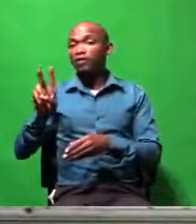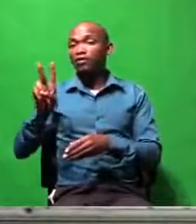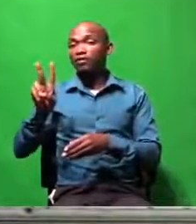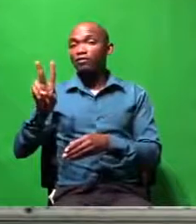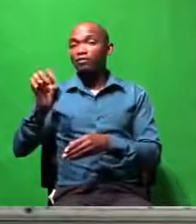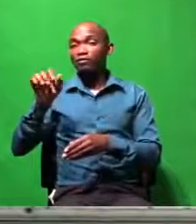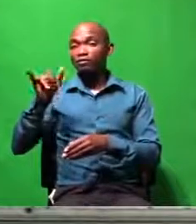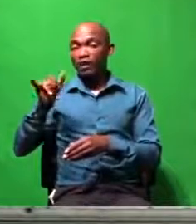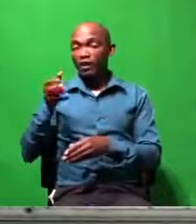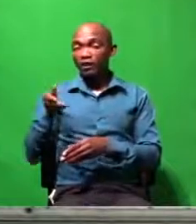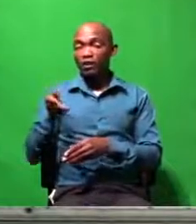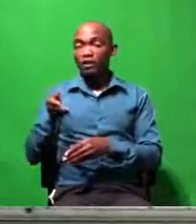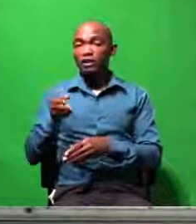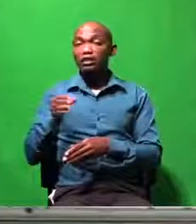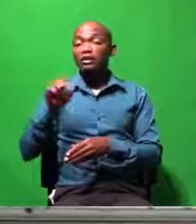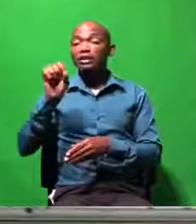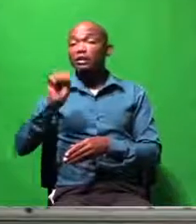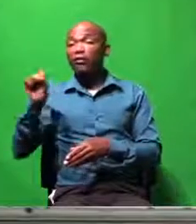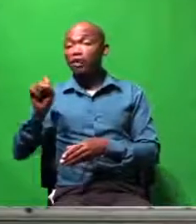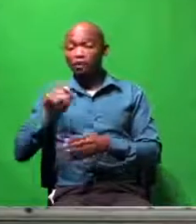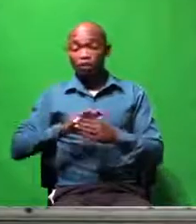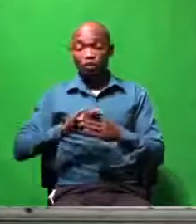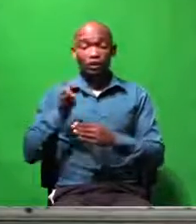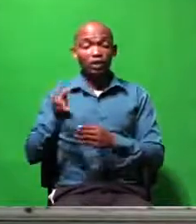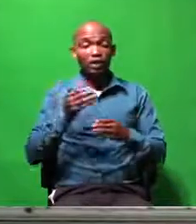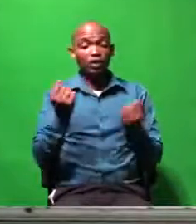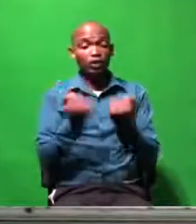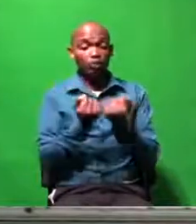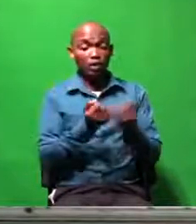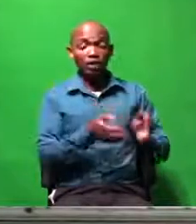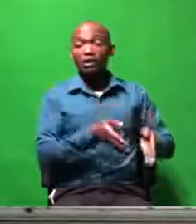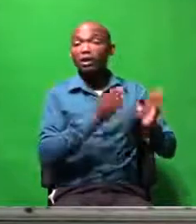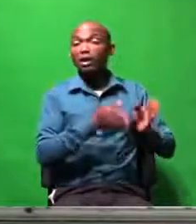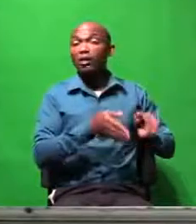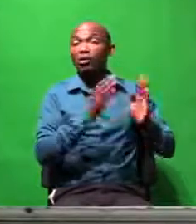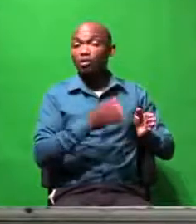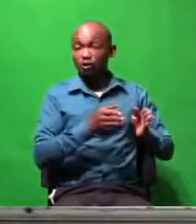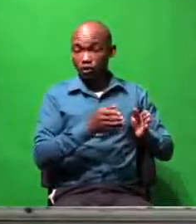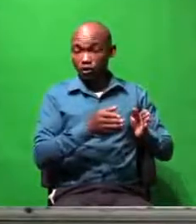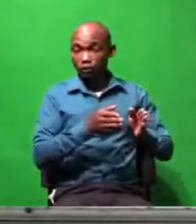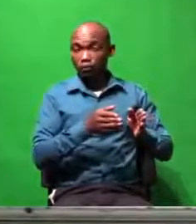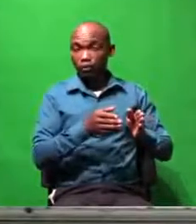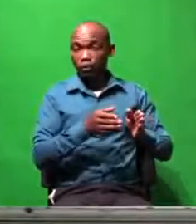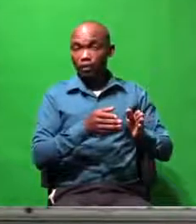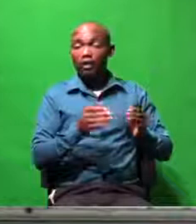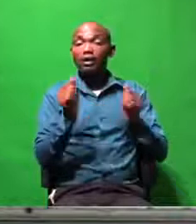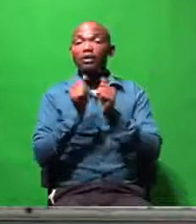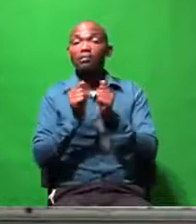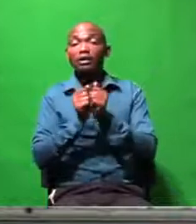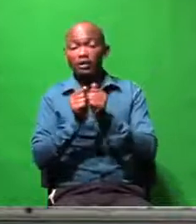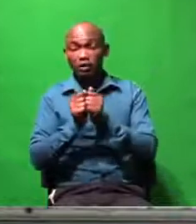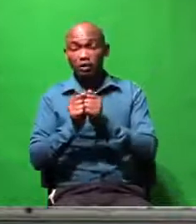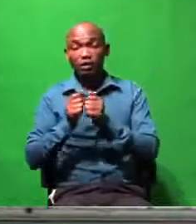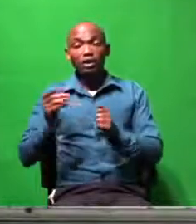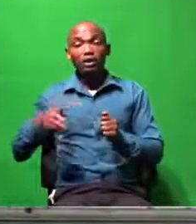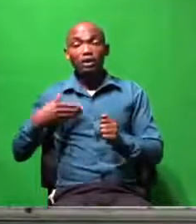Engineering surveying. So the survey used here on building the roads to measure the distance, width of the roads, and the material needed